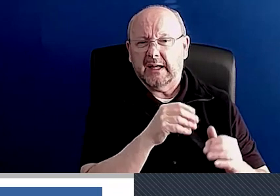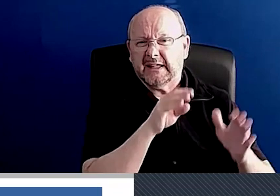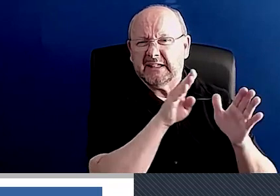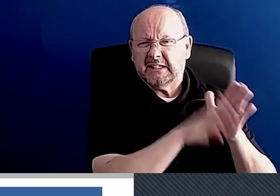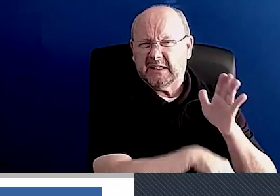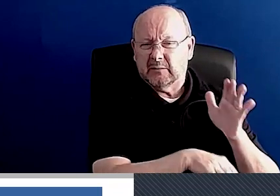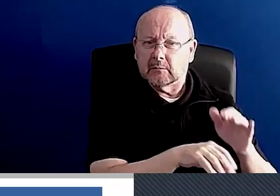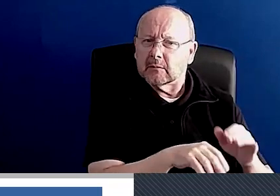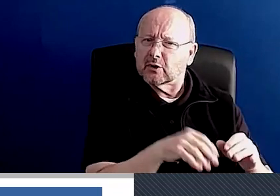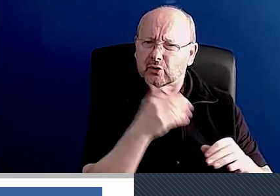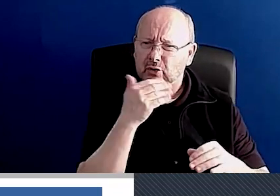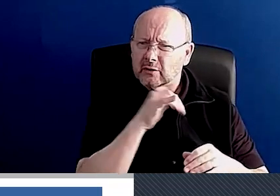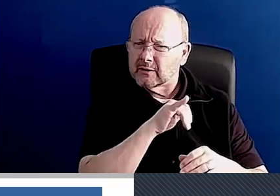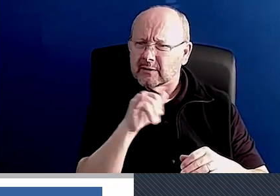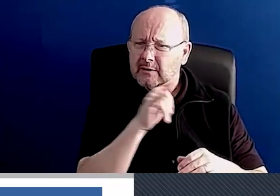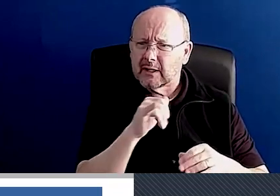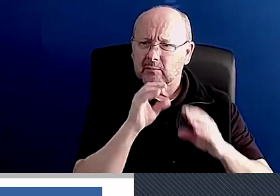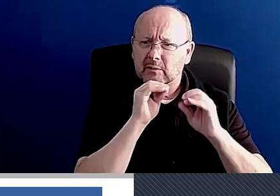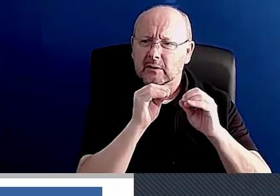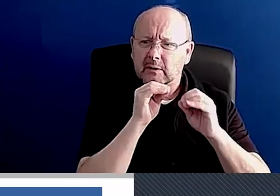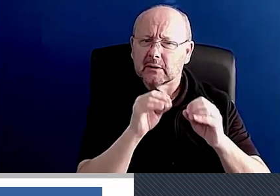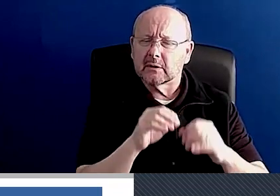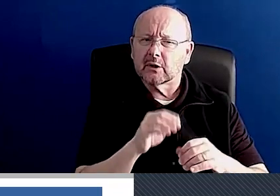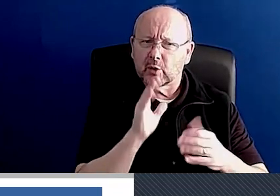same instruction. You're just getting it non-credit.